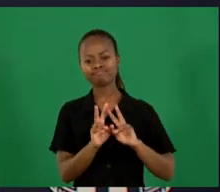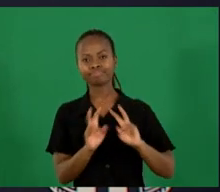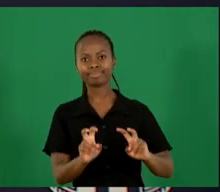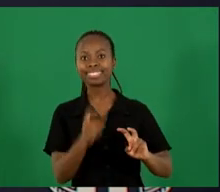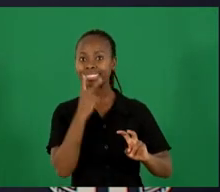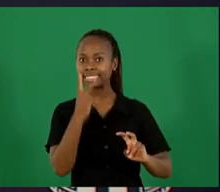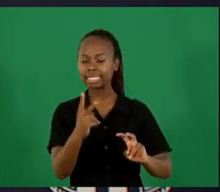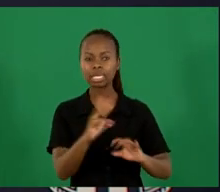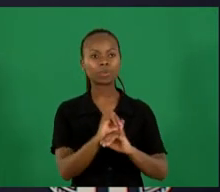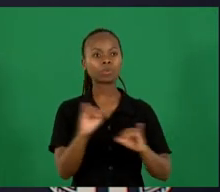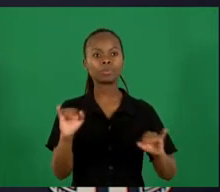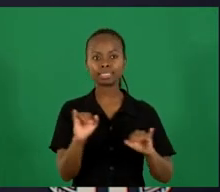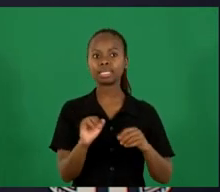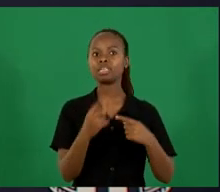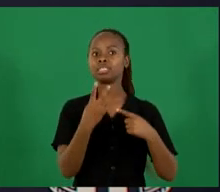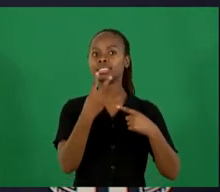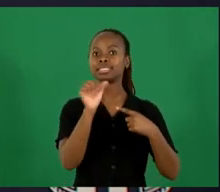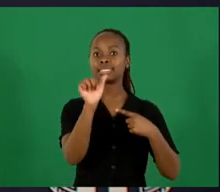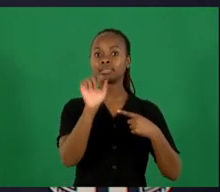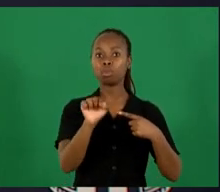for 2024.